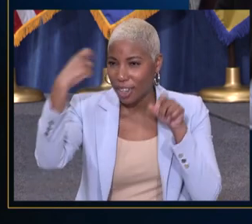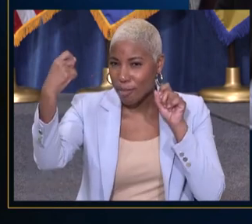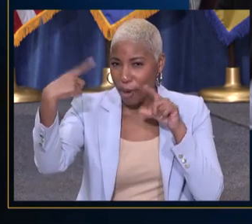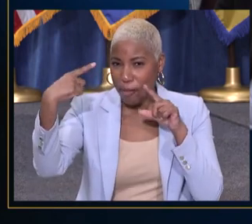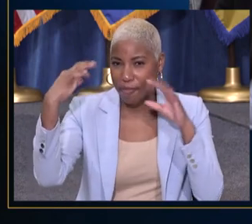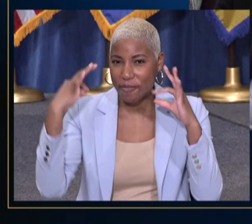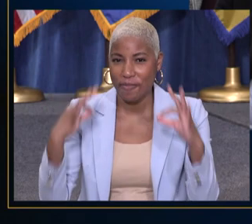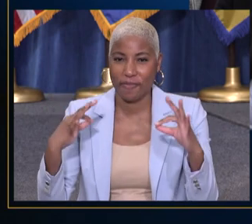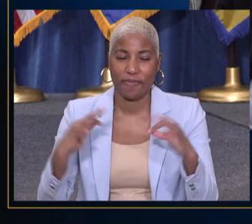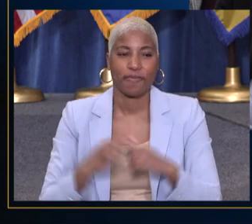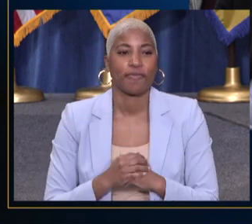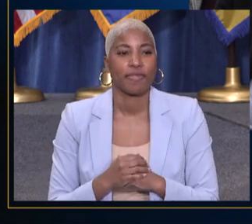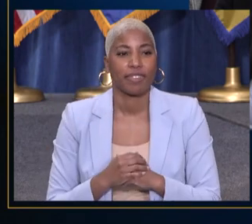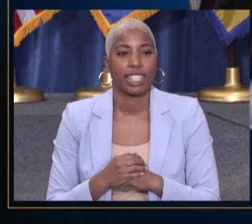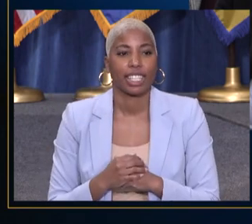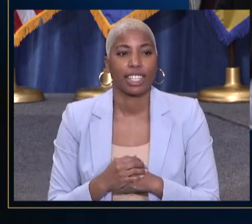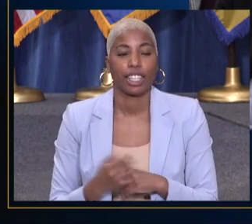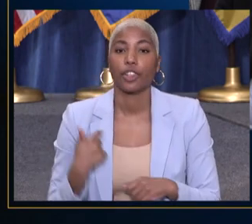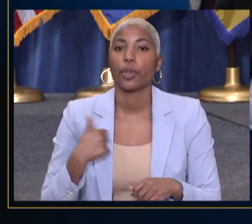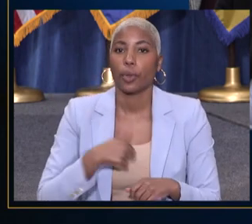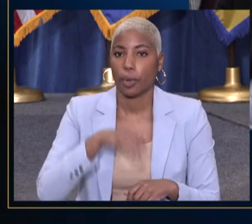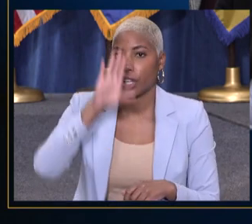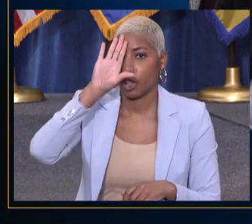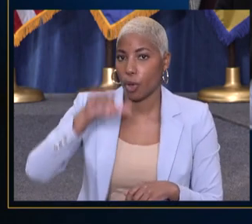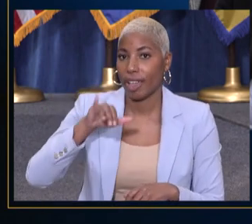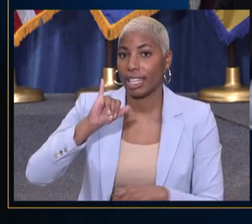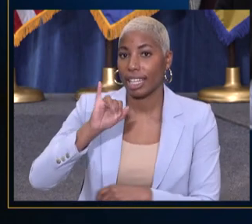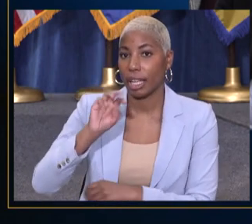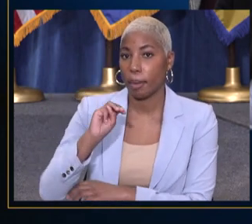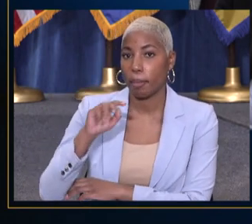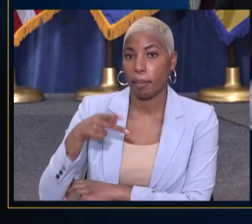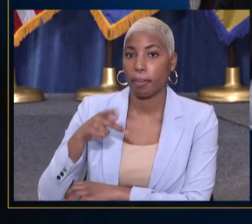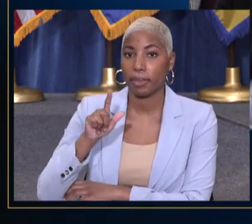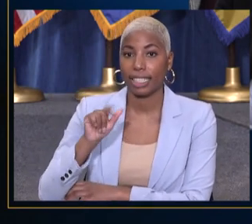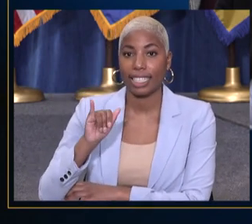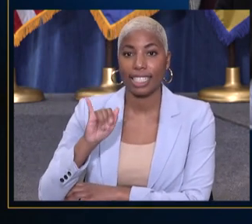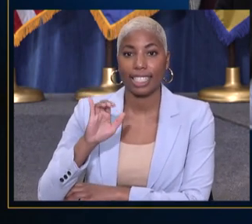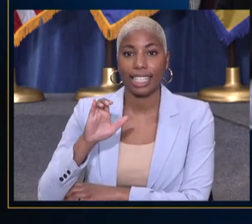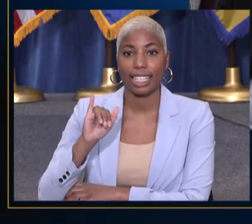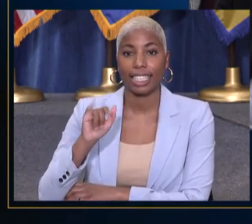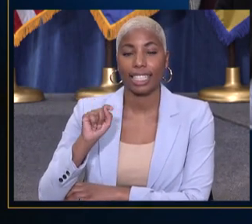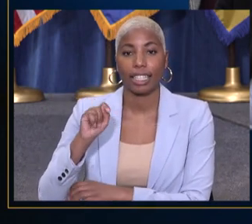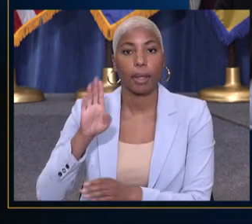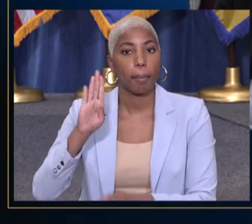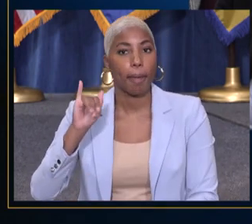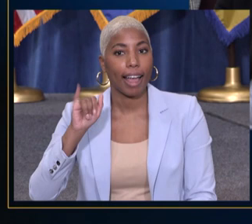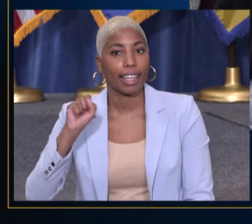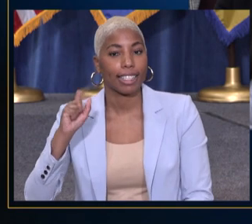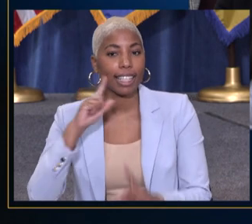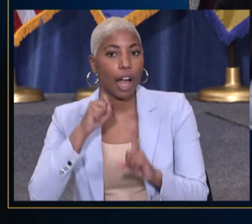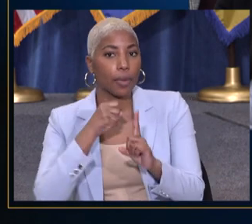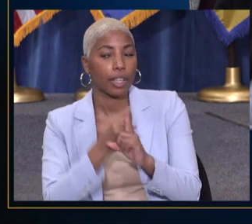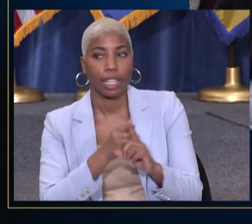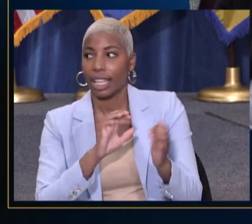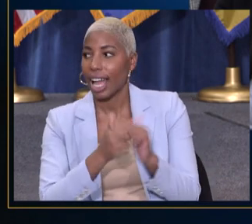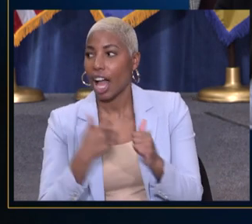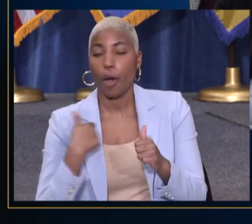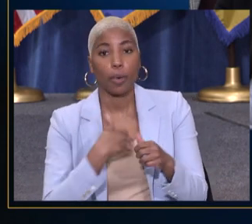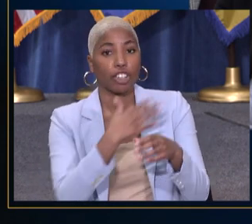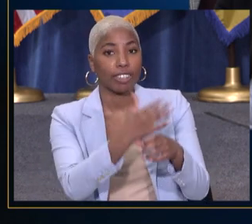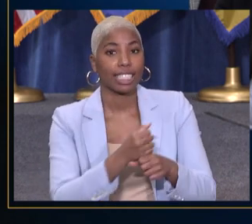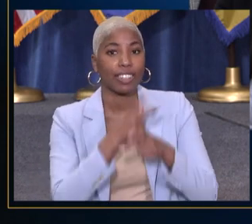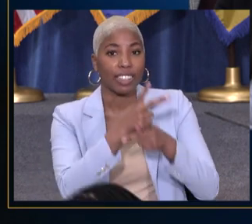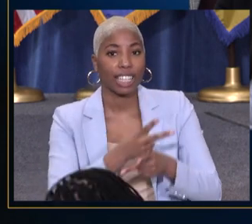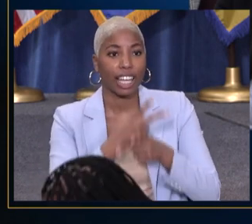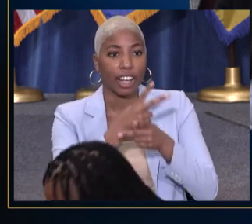So we know how implicit bias plays a huge role in the way that people receive care, but I don't think that we have enough conversation around